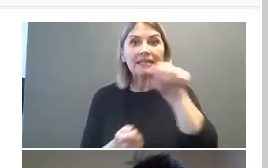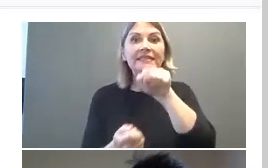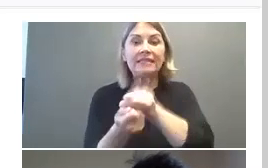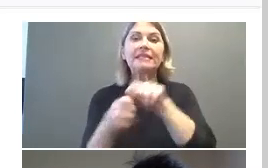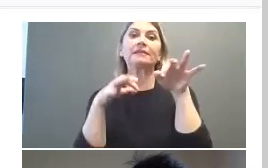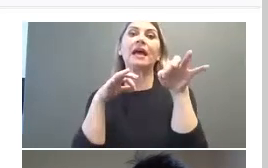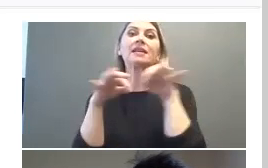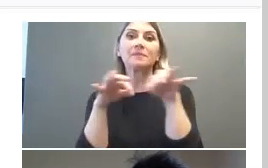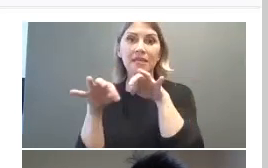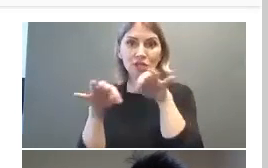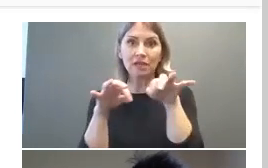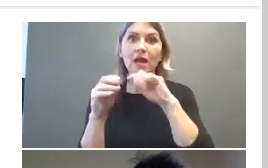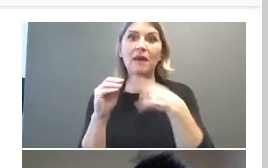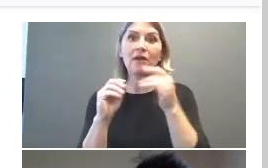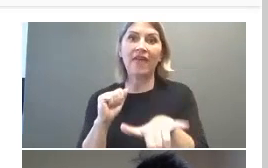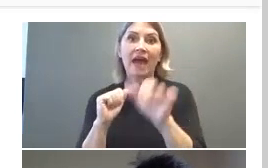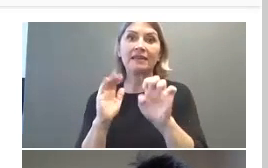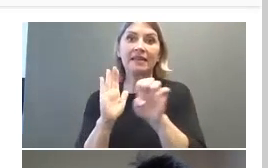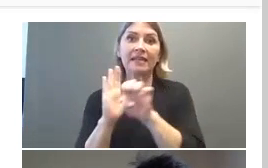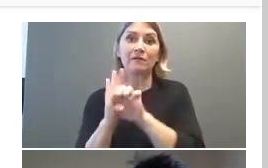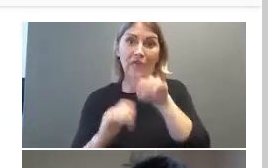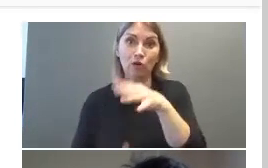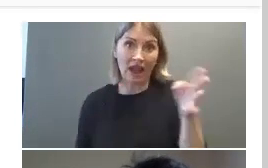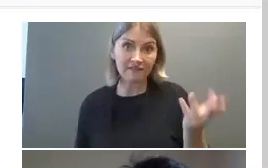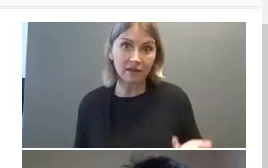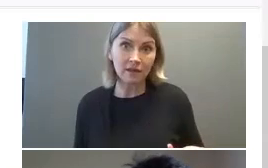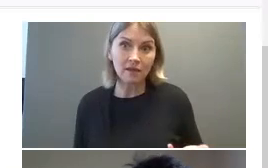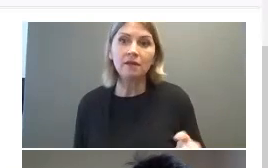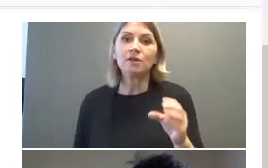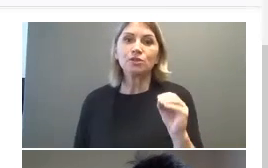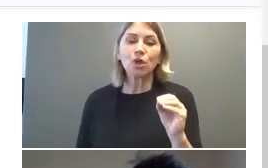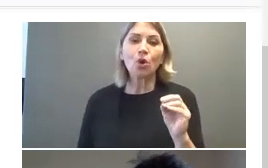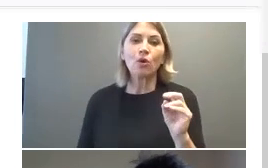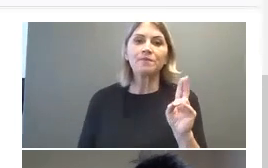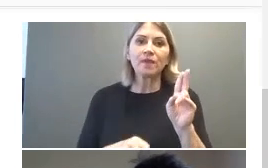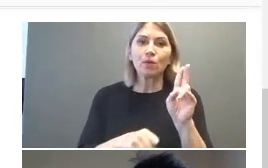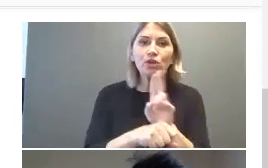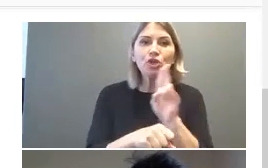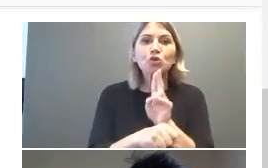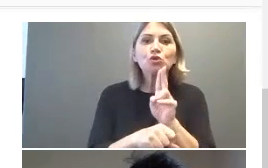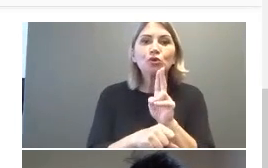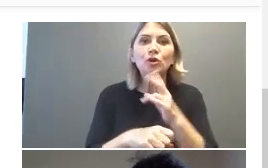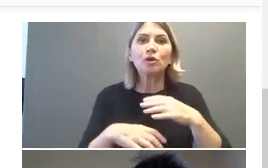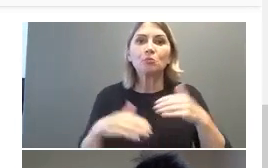an example graph, and where the user actually performs